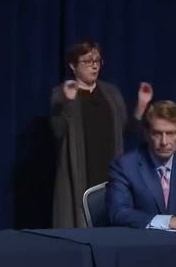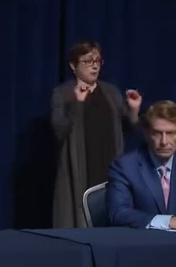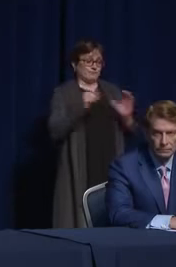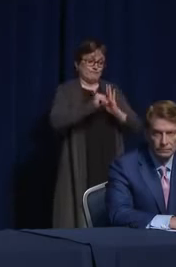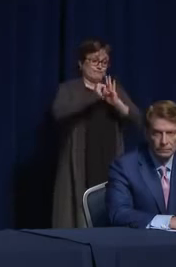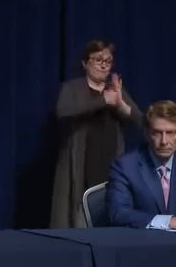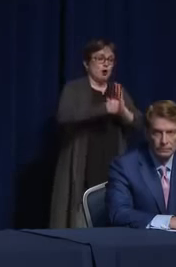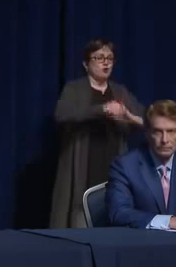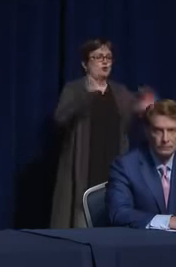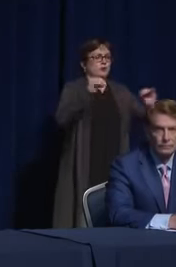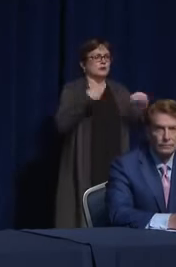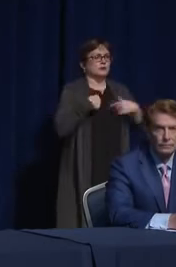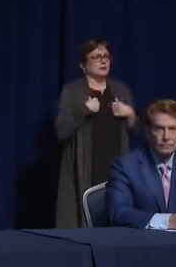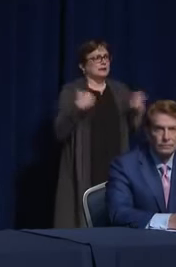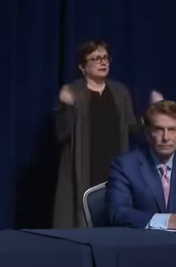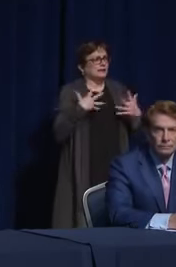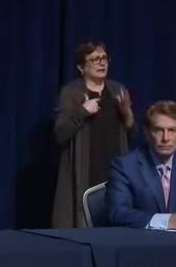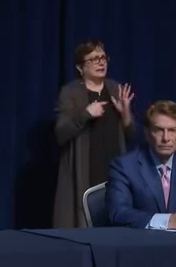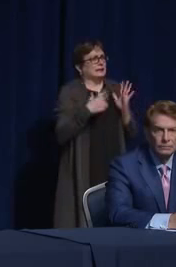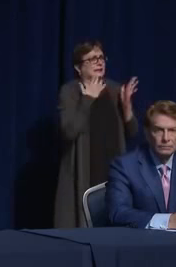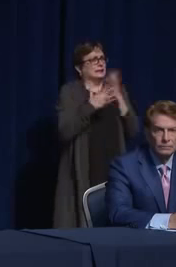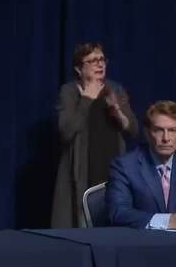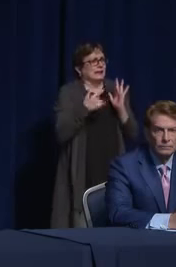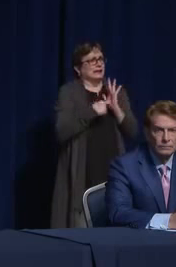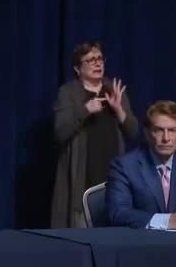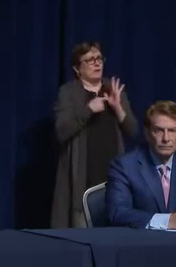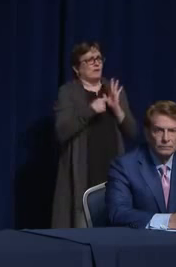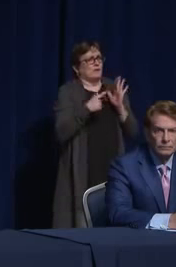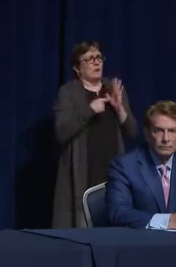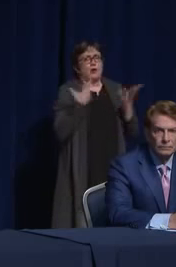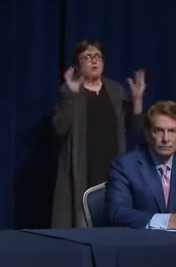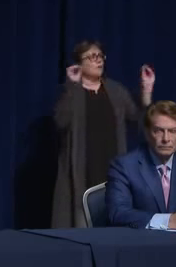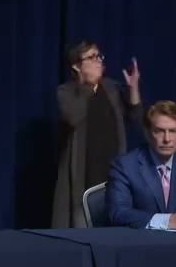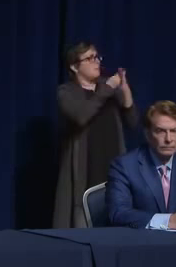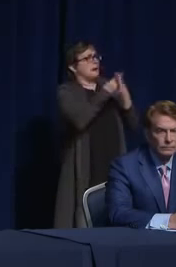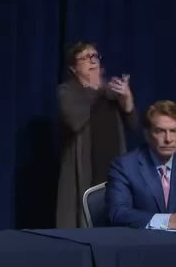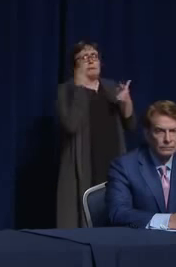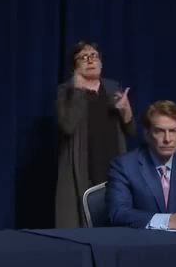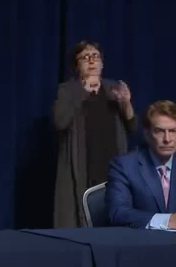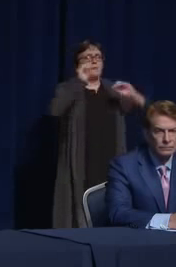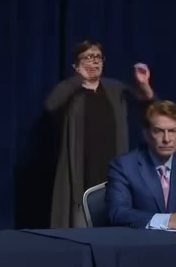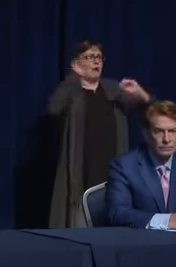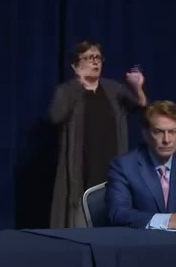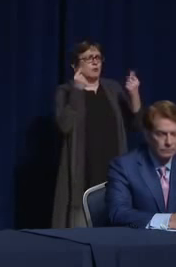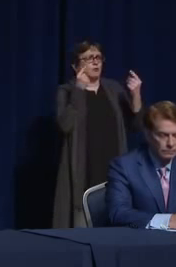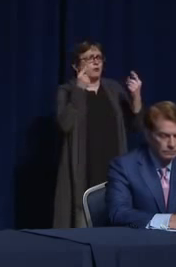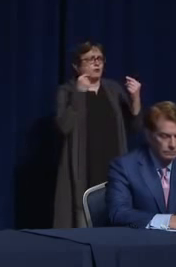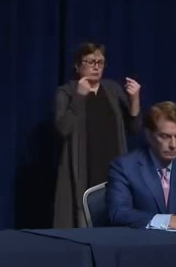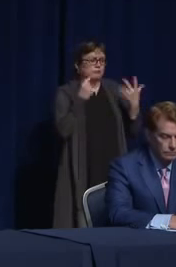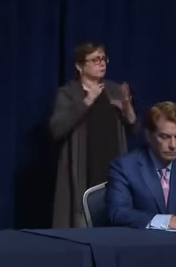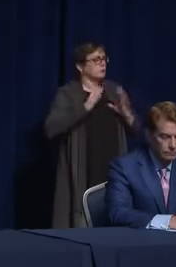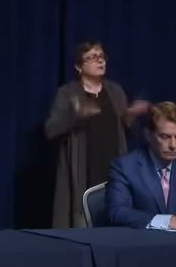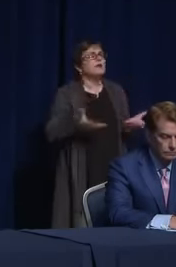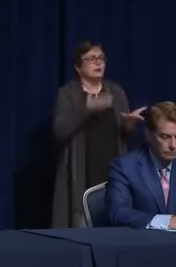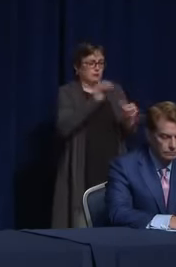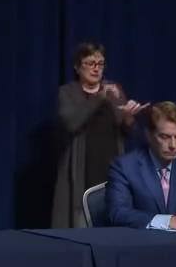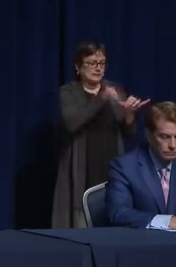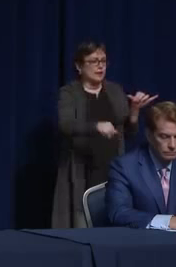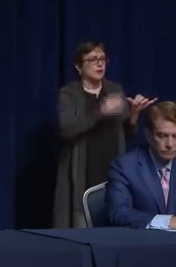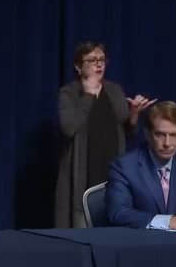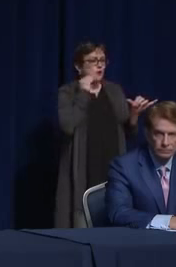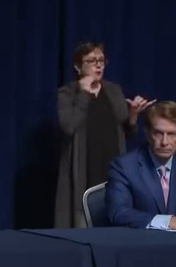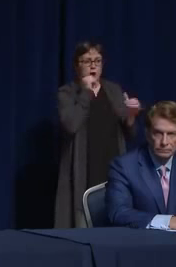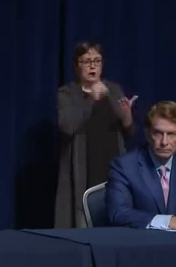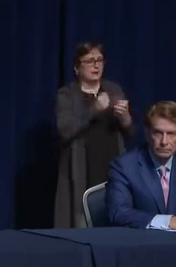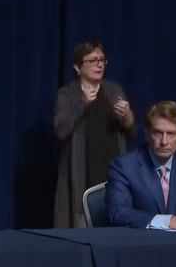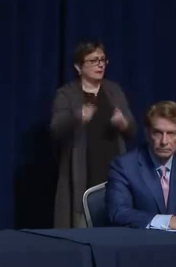should fear being kicked out of their home in this emergency. These actions come on the heels of yesterday's announcements by the